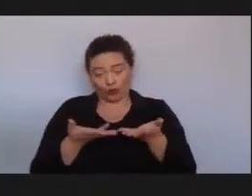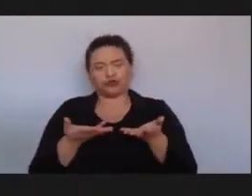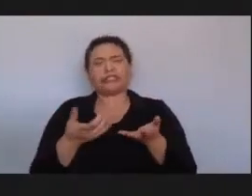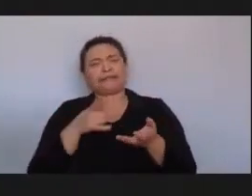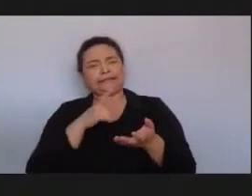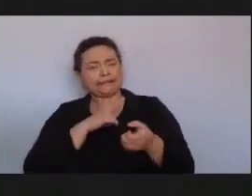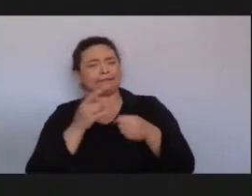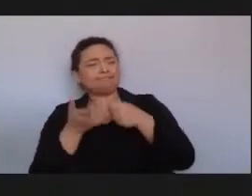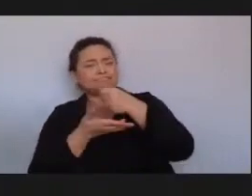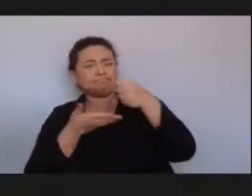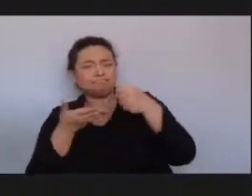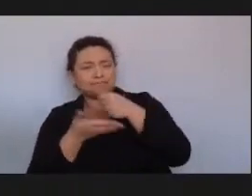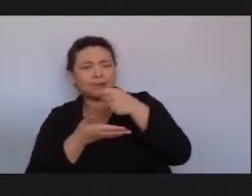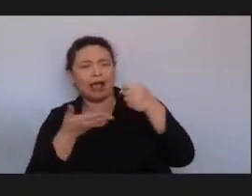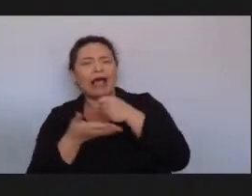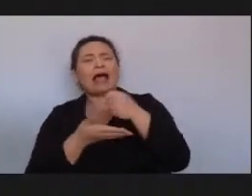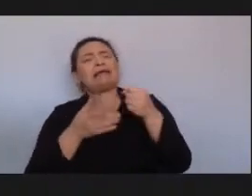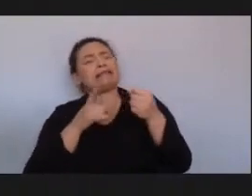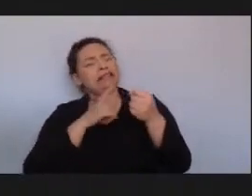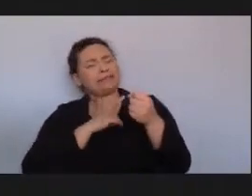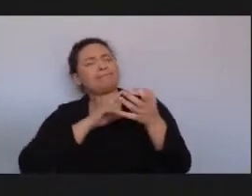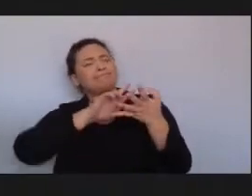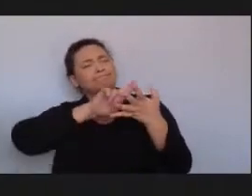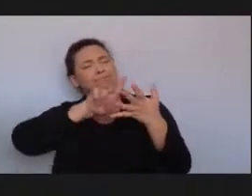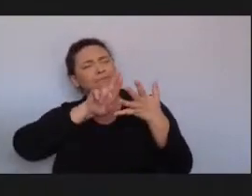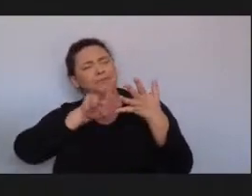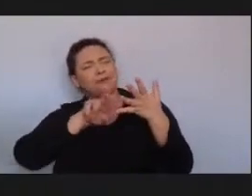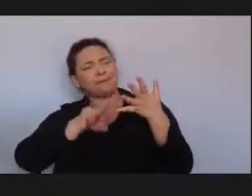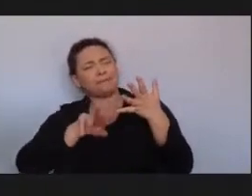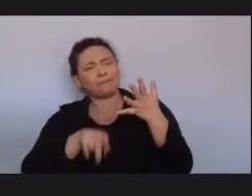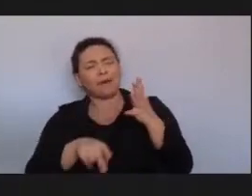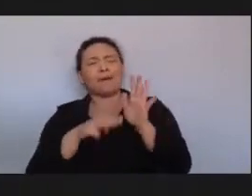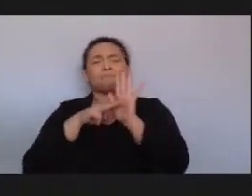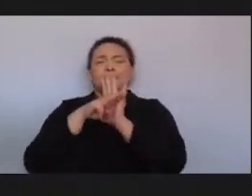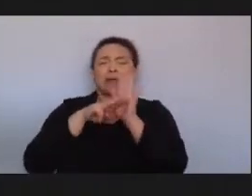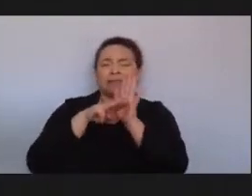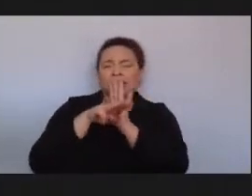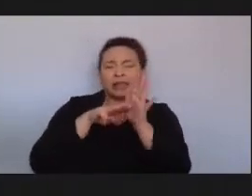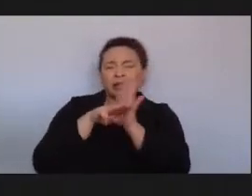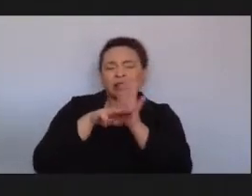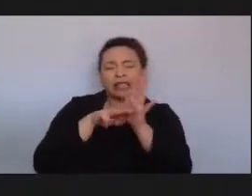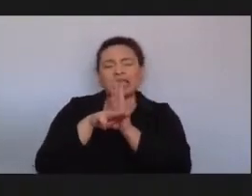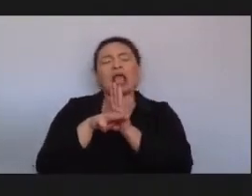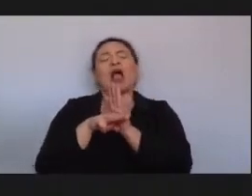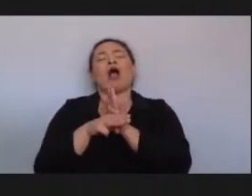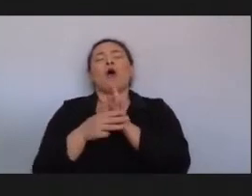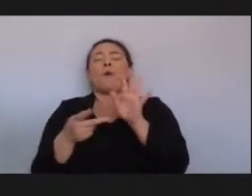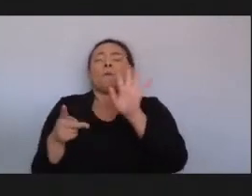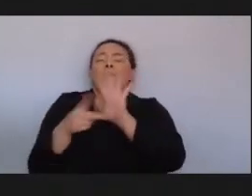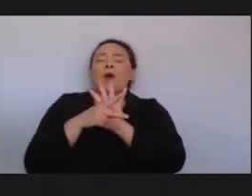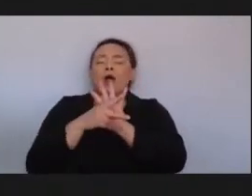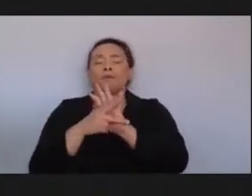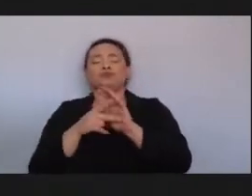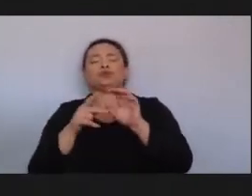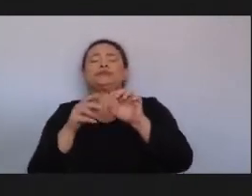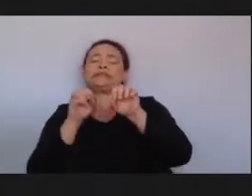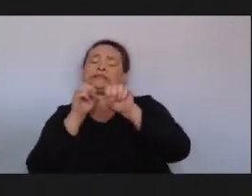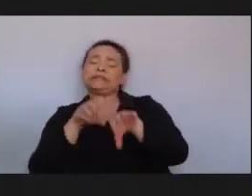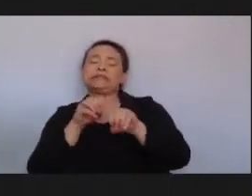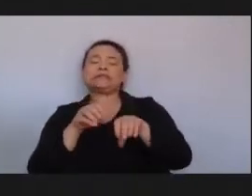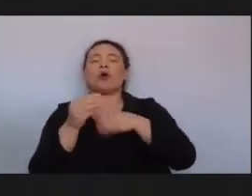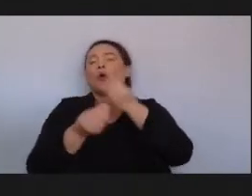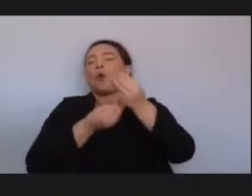materials from the British Council's Teaching for Success program, and it's all about understanding professional